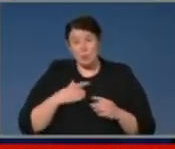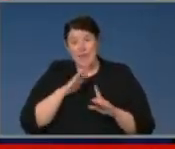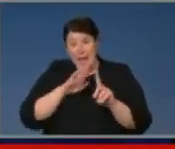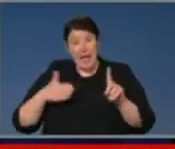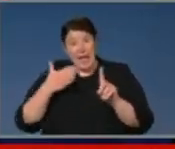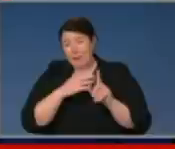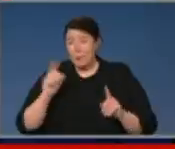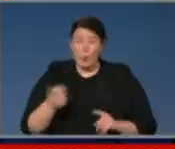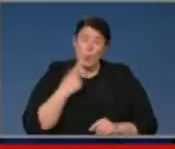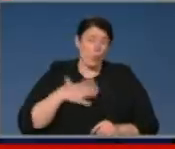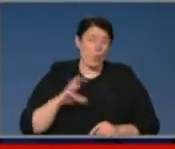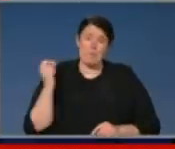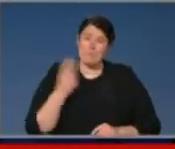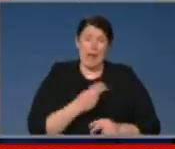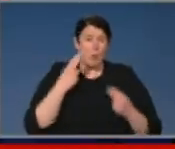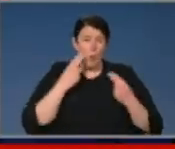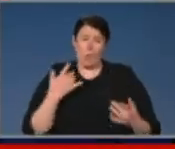to normal and the Australian way of life.